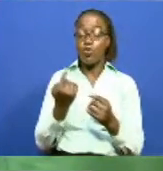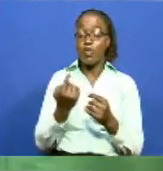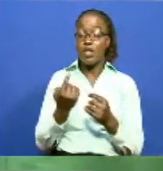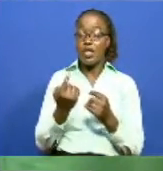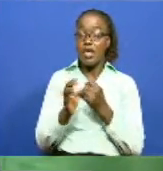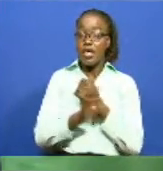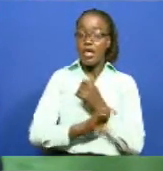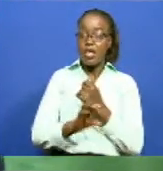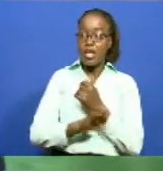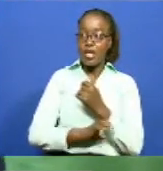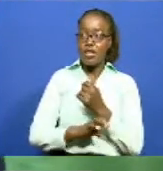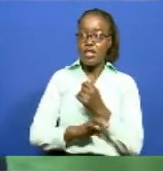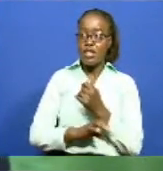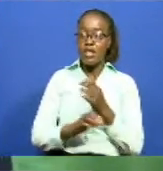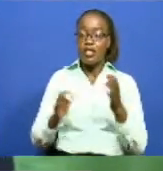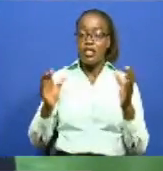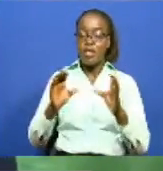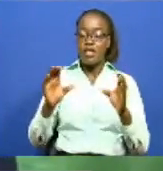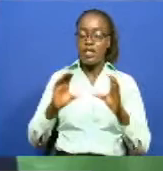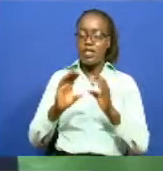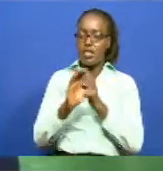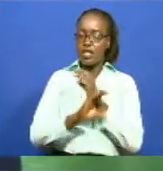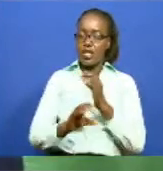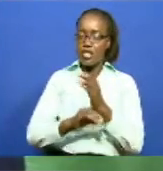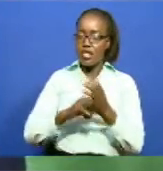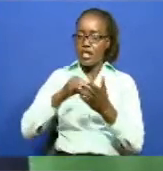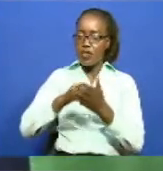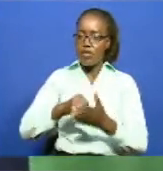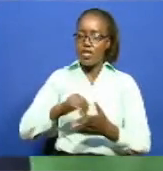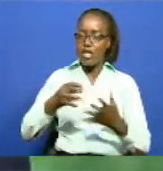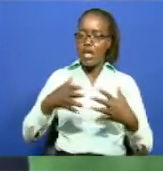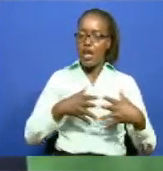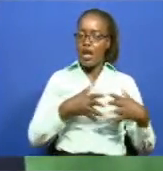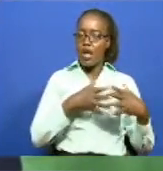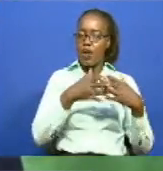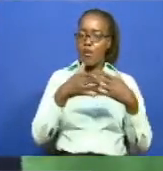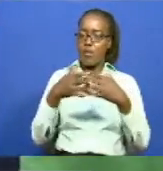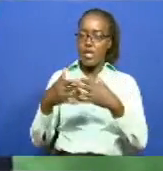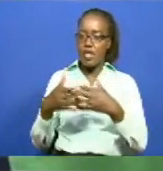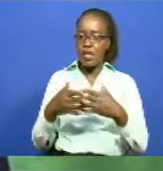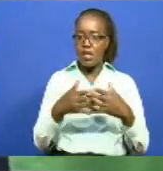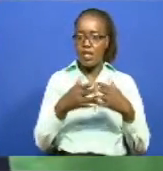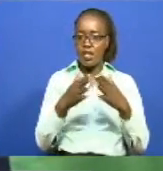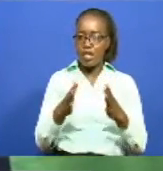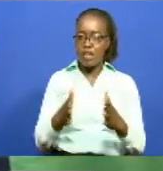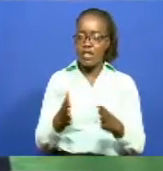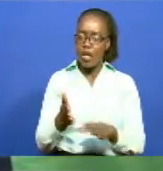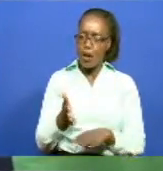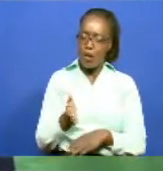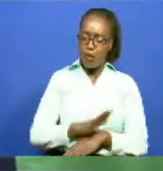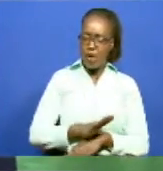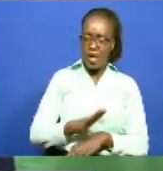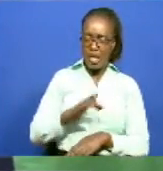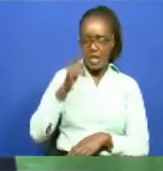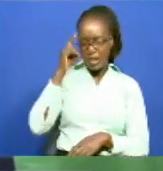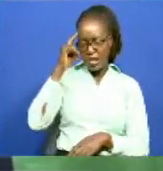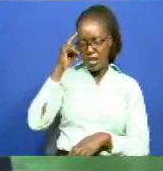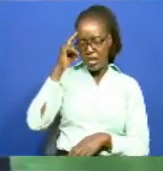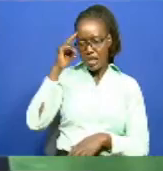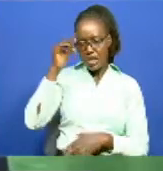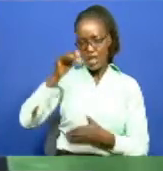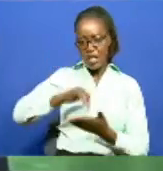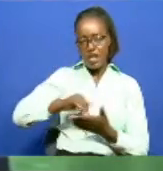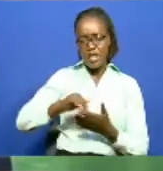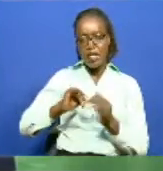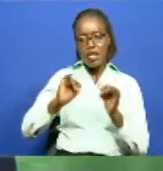including the great countries of this world, including the Americas, had to go back to the drawing board to be able to do a new